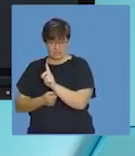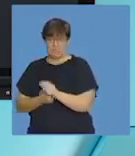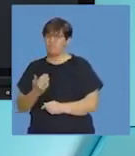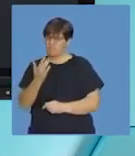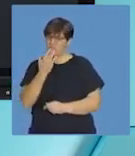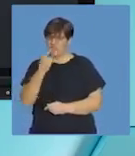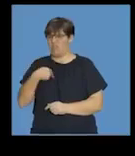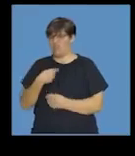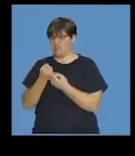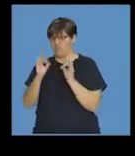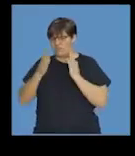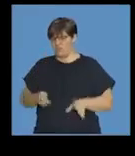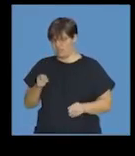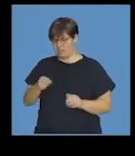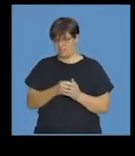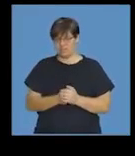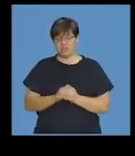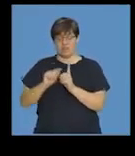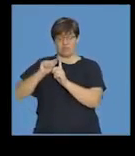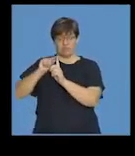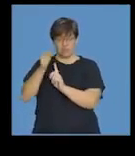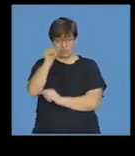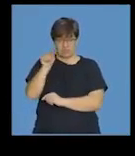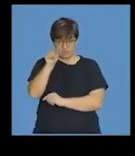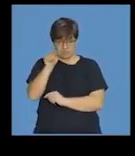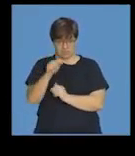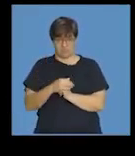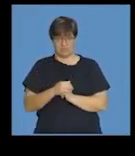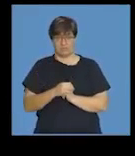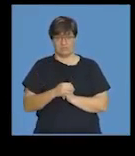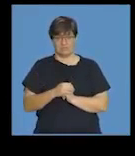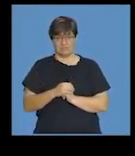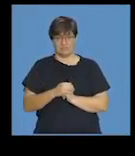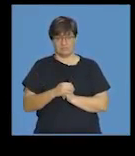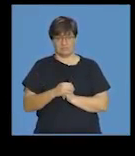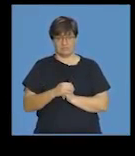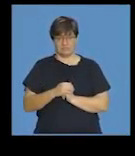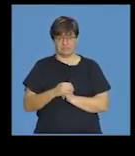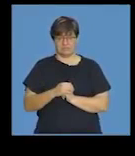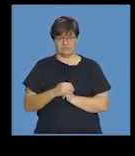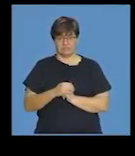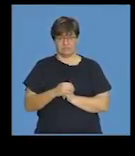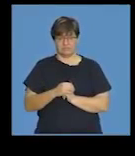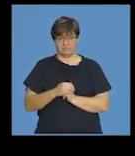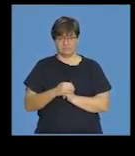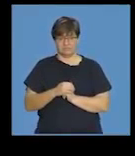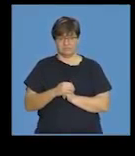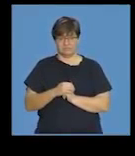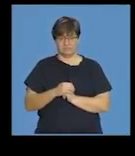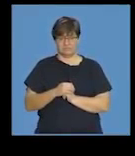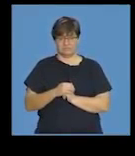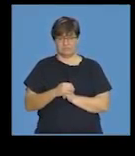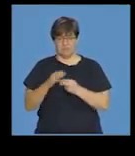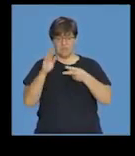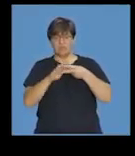free body diagrams. So here we have my dot, okay? The first